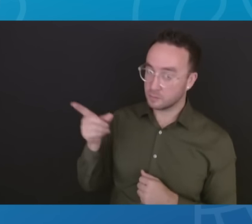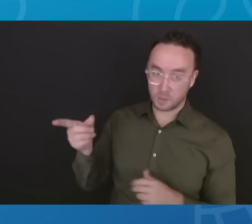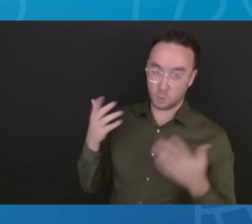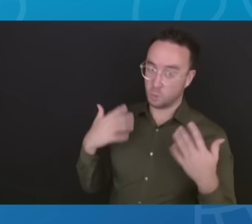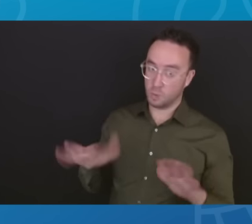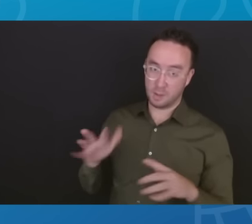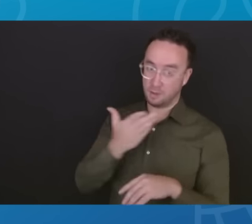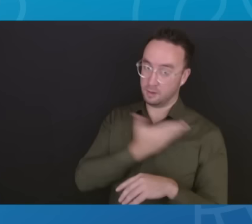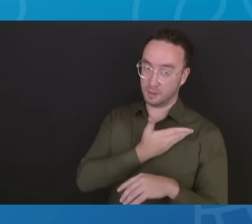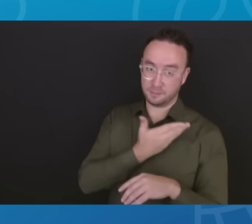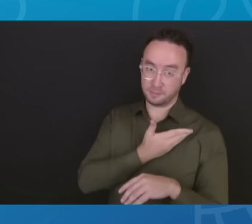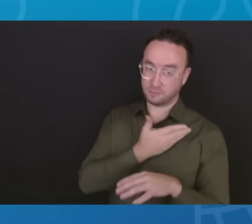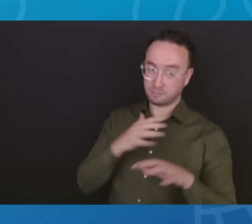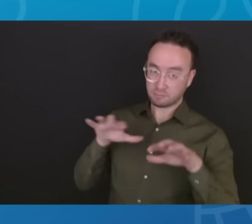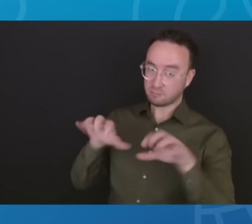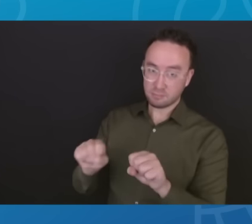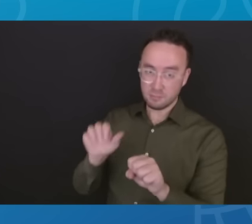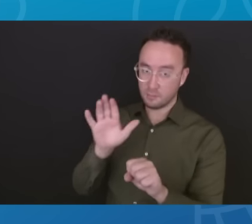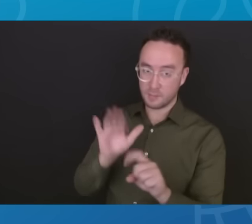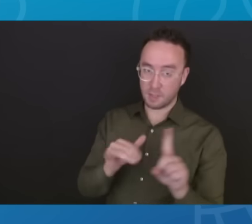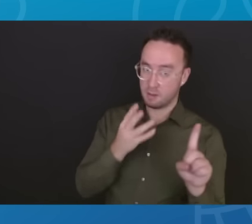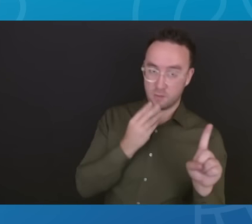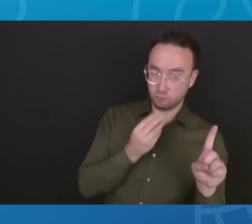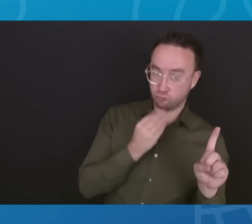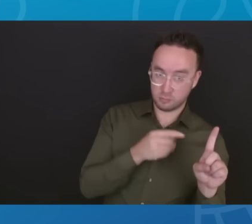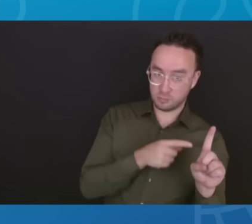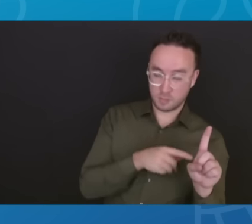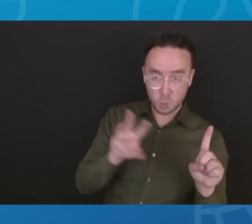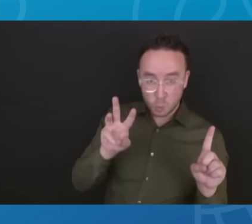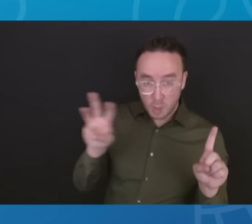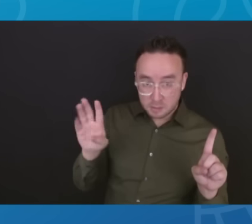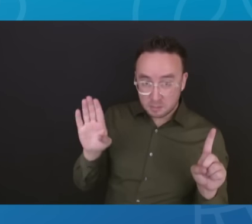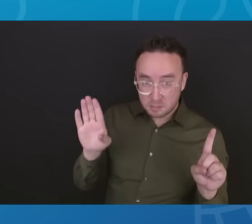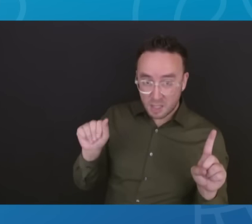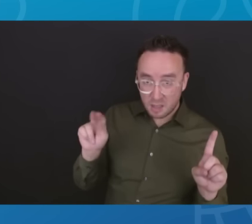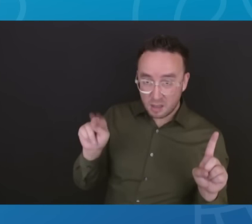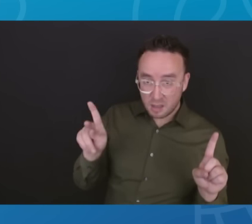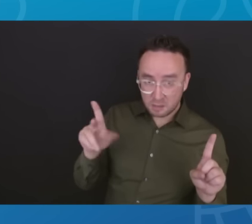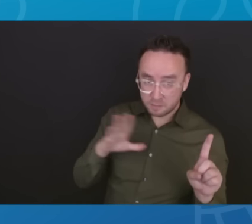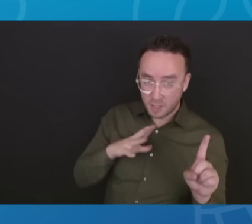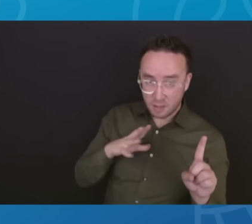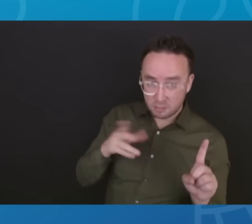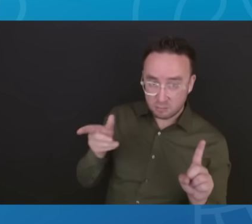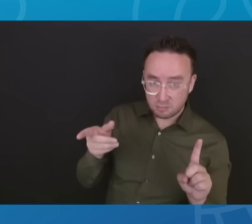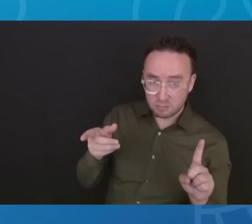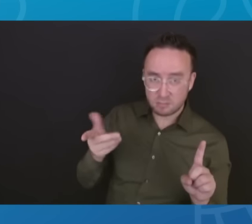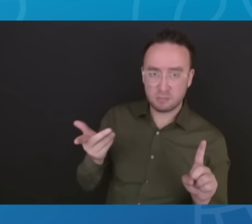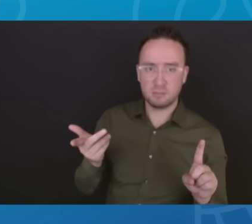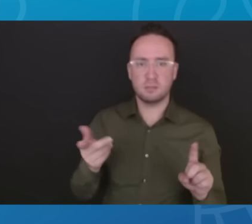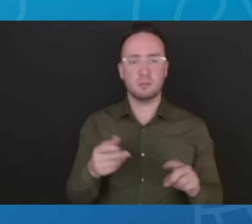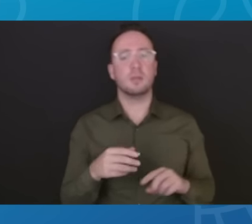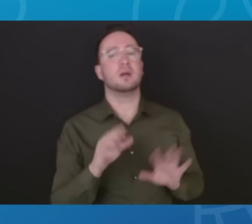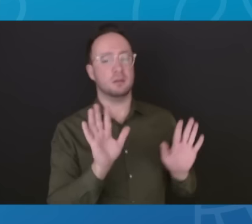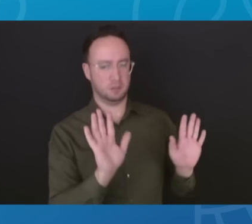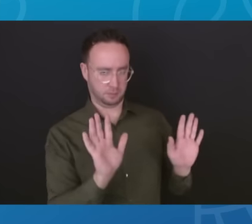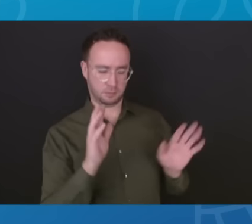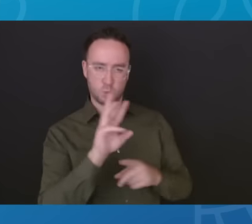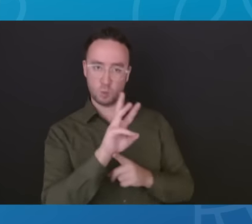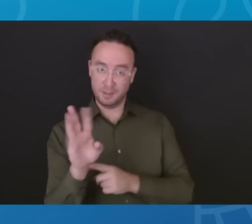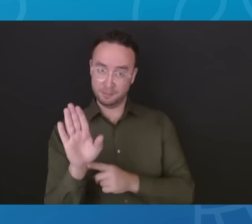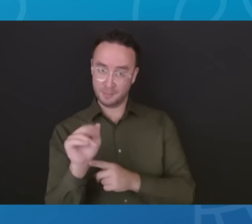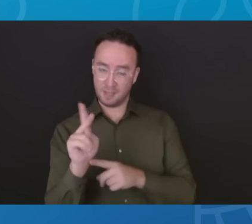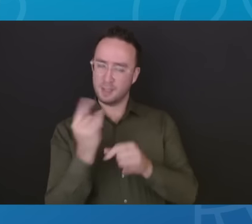establishment of an independent Palestinian state in Israel. Yes, correct. So you don't want the Israelis to be occupying the West Bank. We want it to be. Right. We want